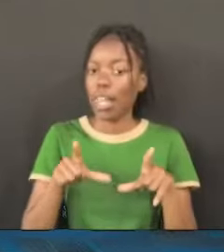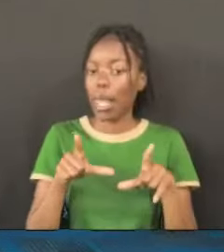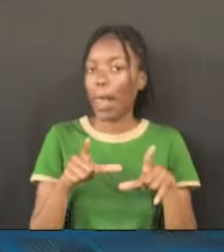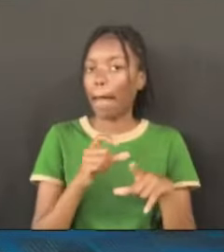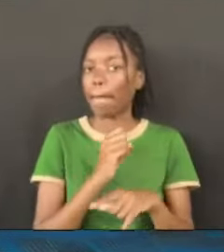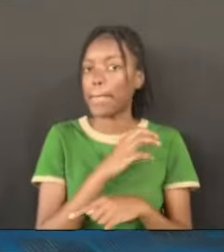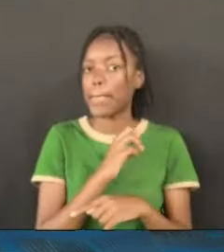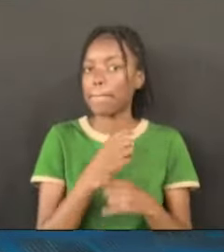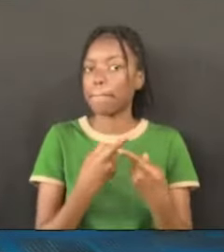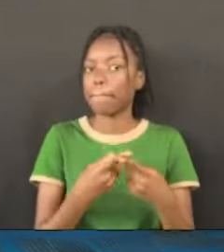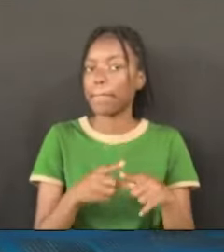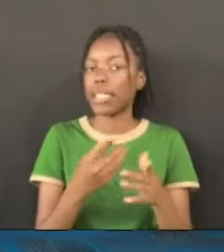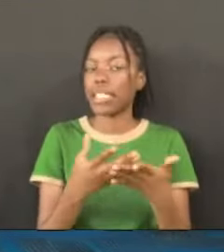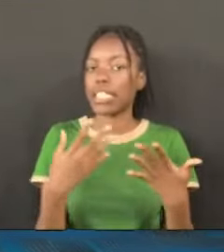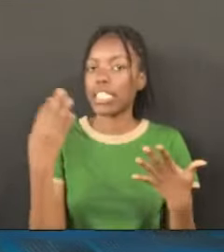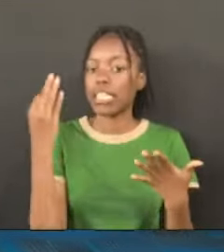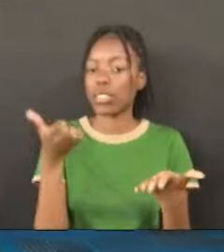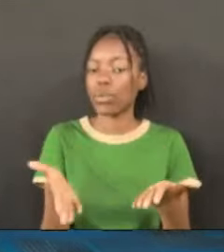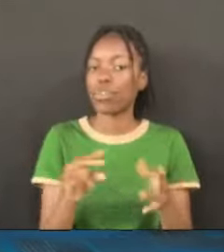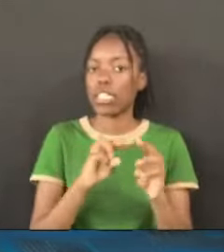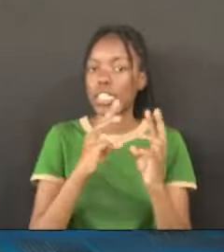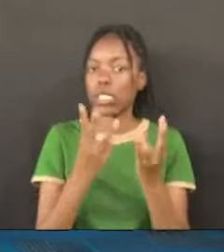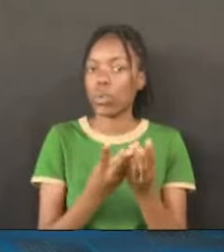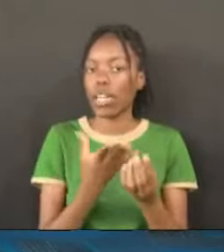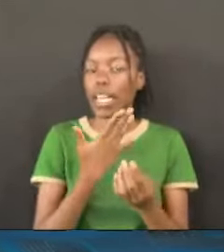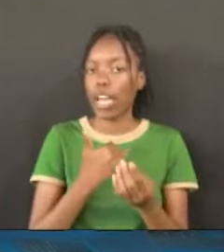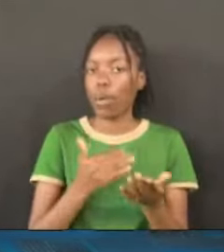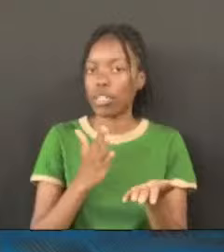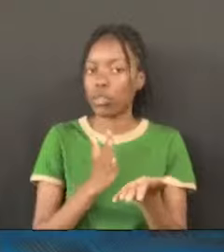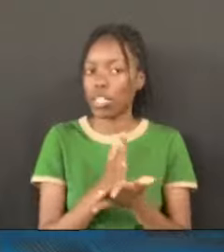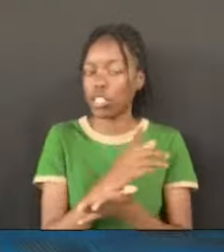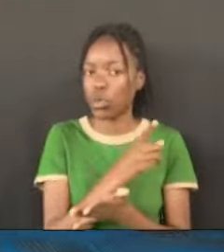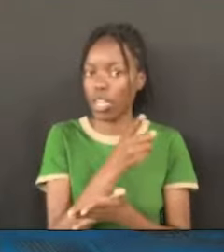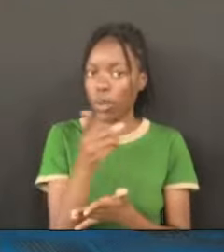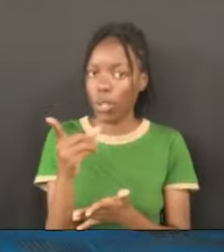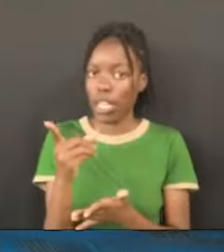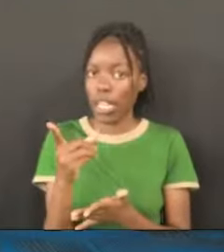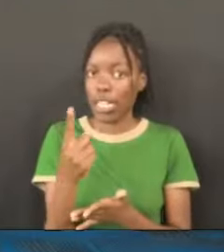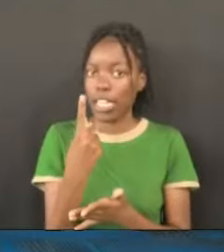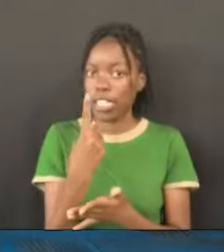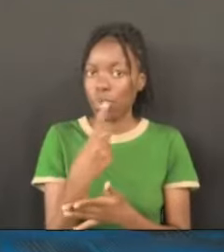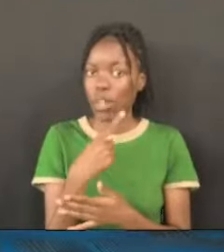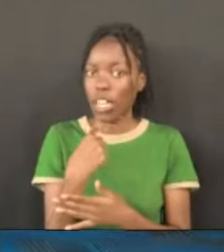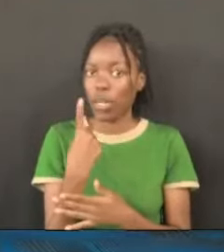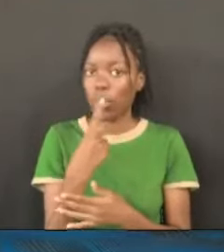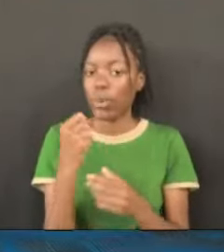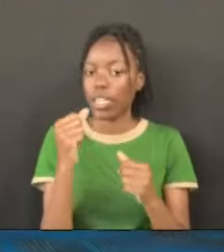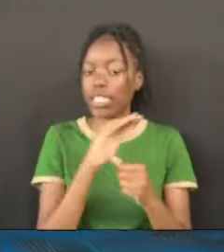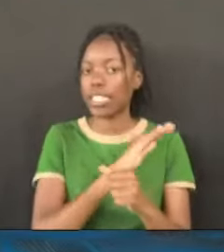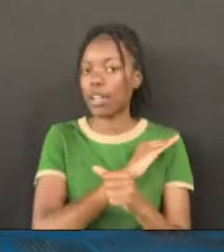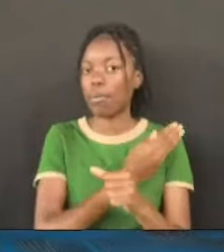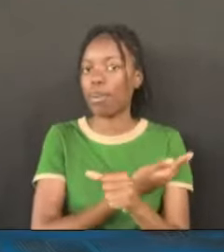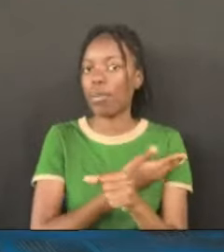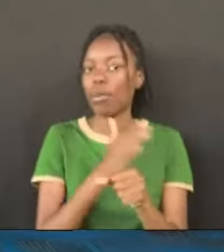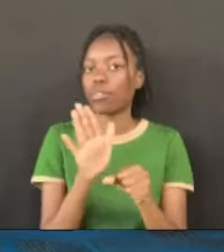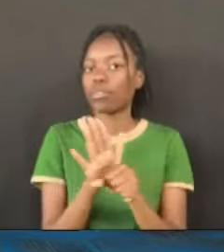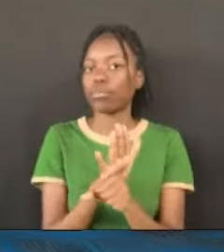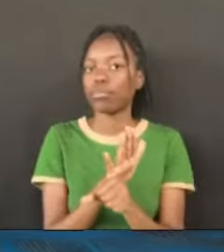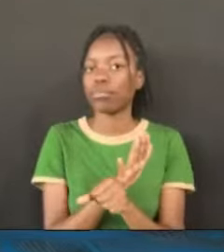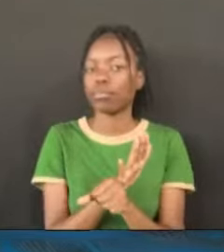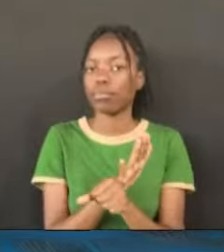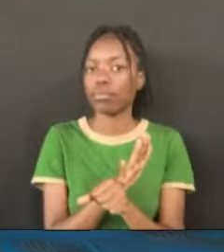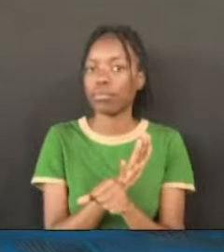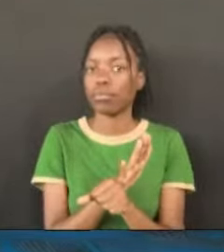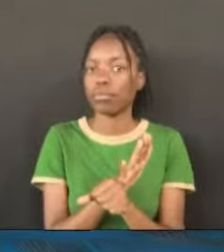things of this world? I want to assure you that there is one who is powerful, who is not even threatened